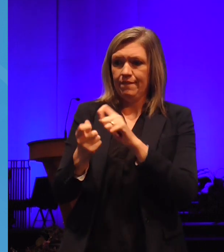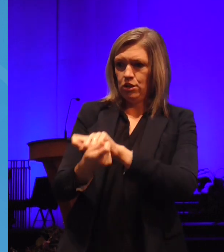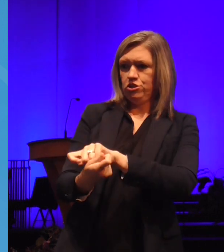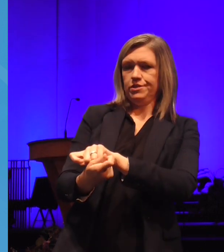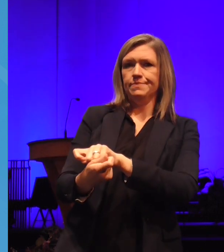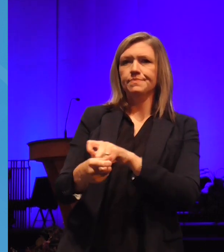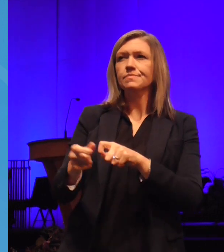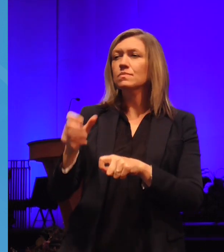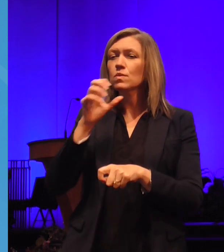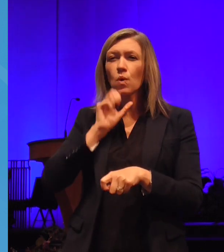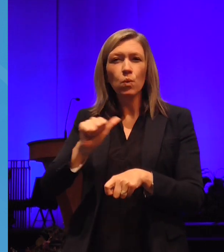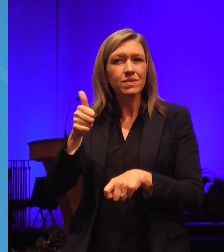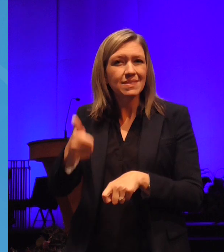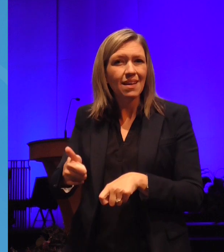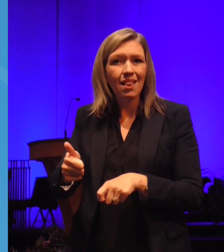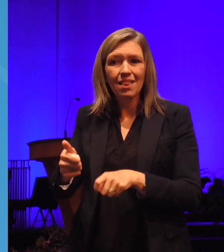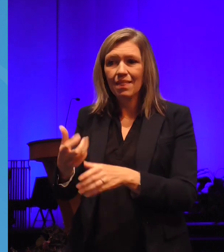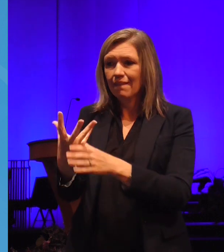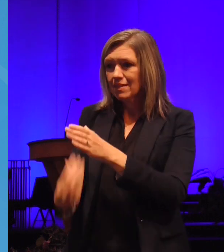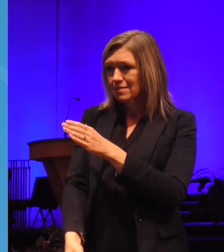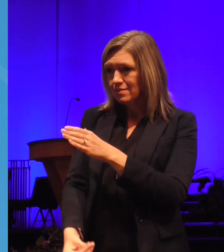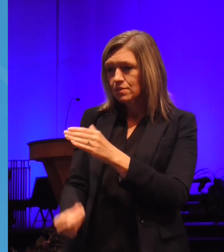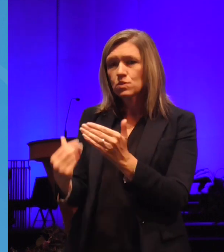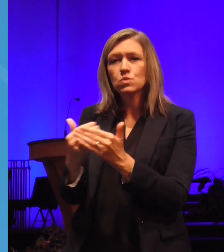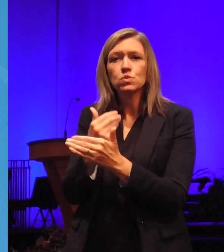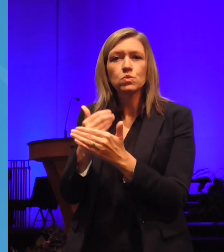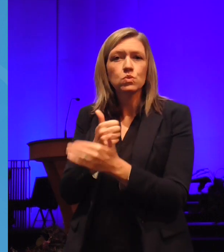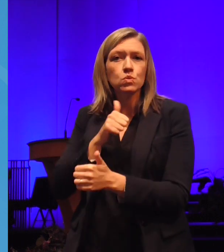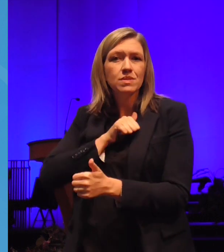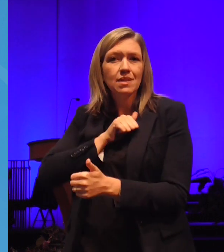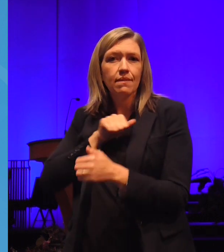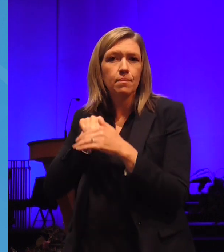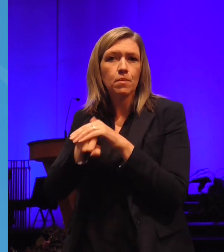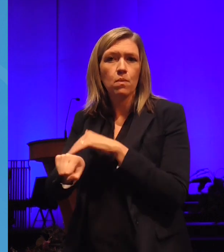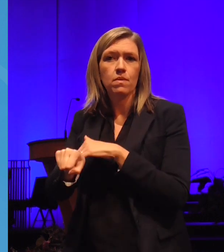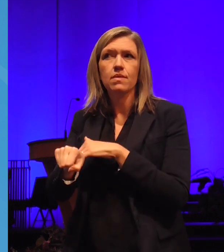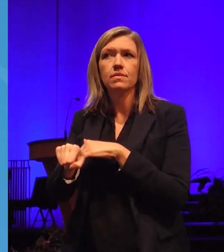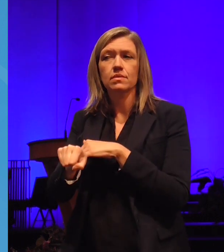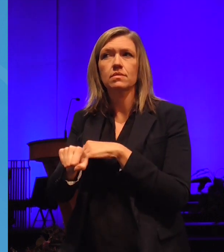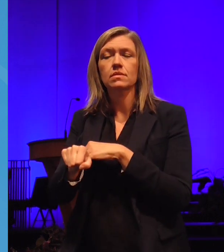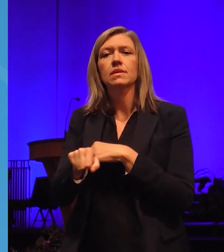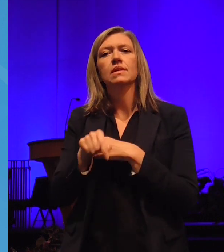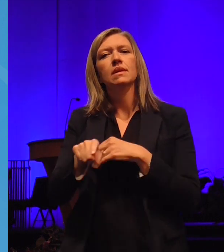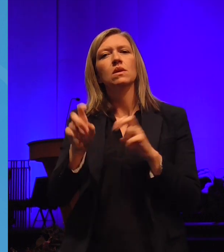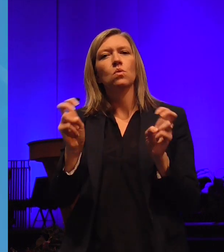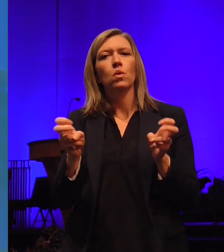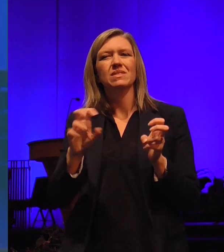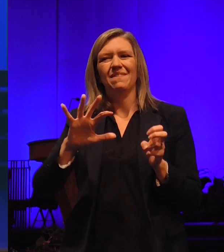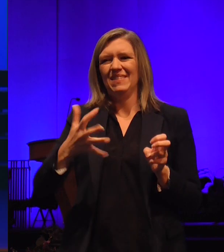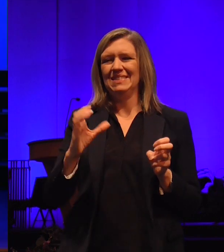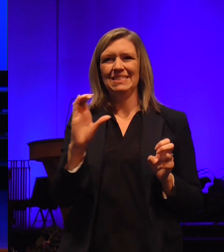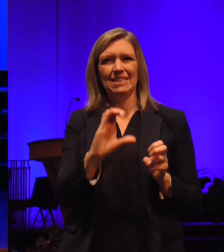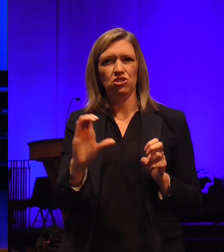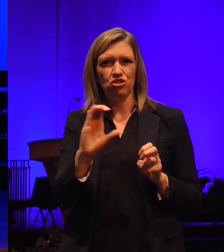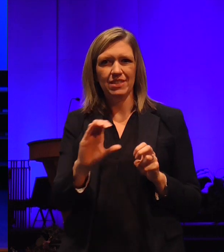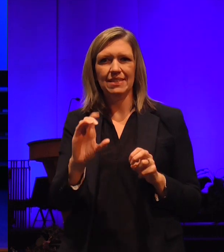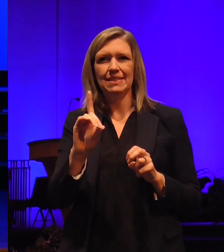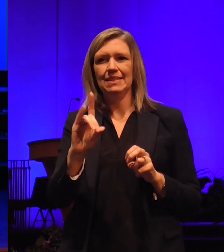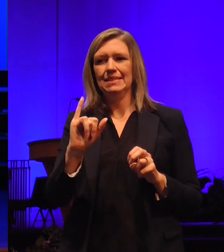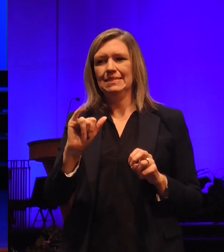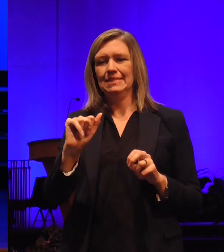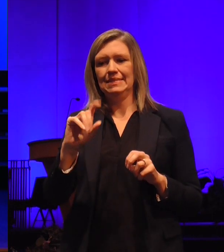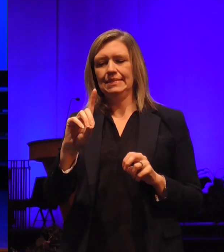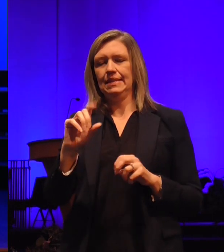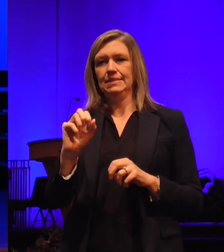where the old self dies and the new self is born. He quotes the 5th century Christian ascetic Diodocus